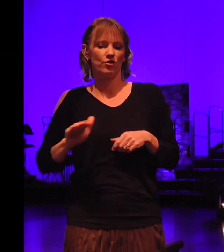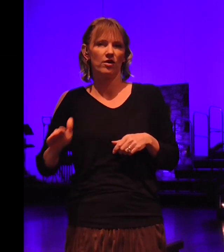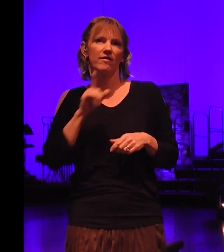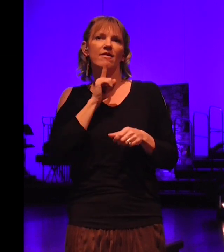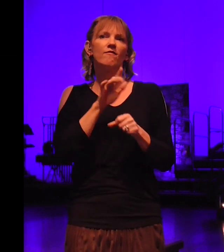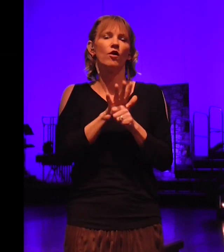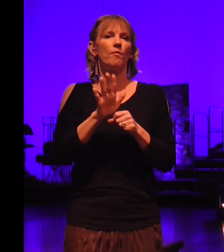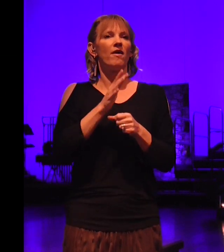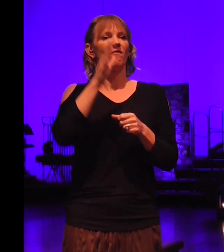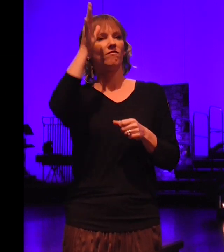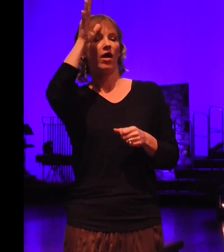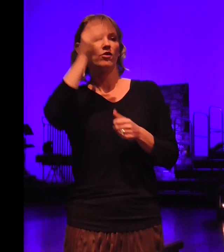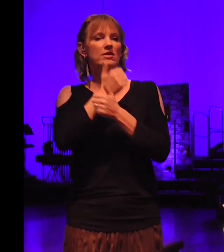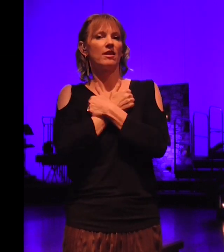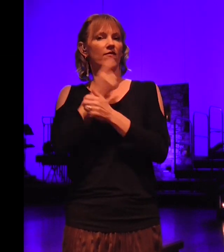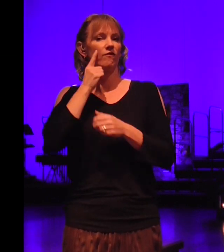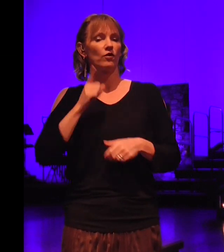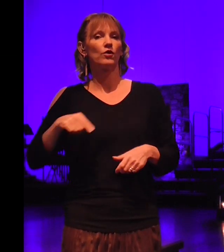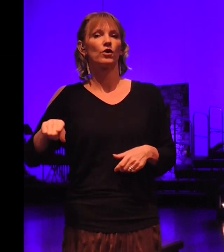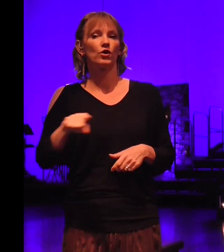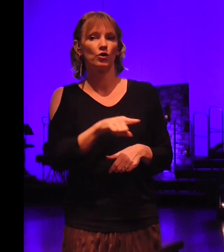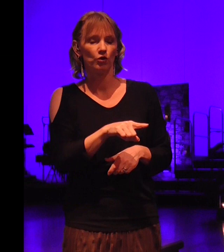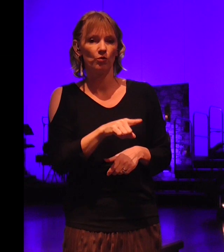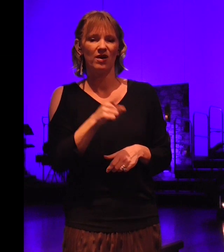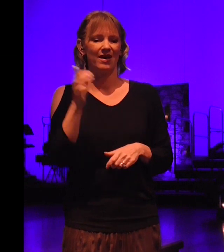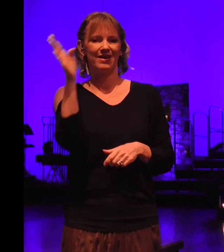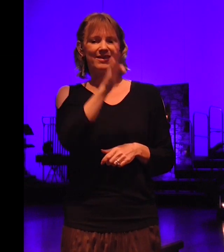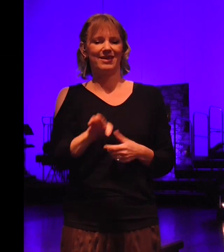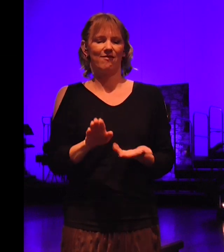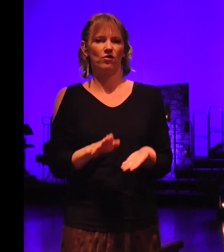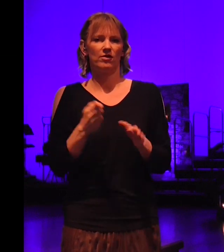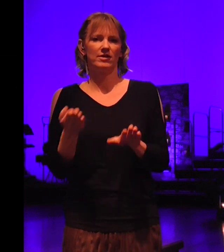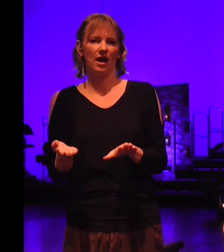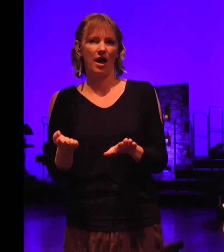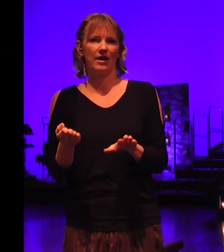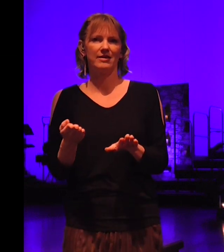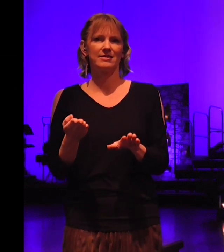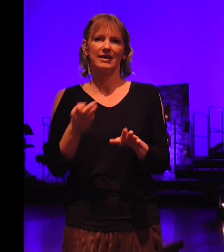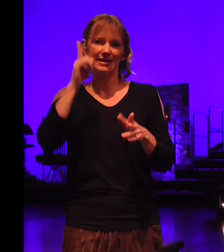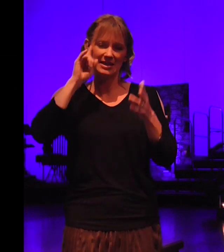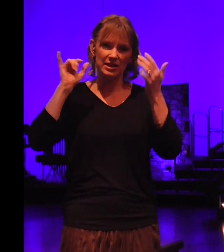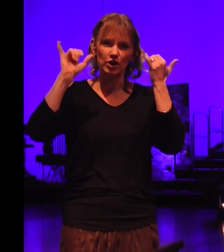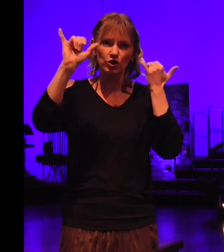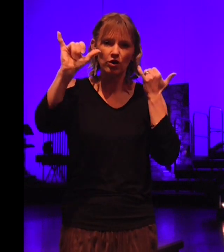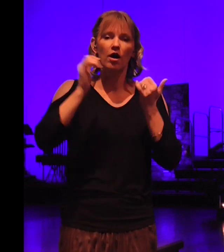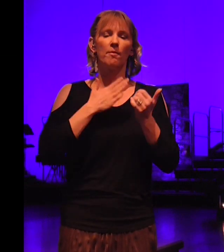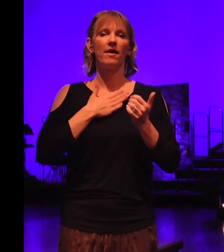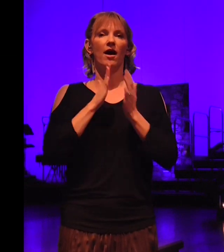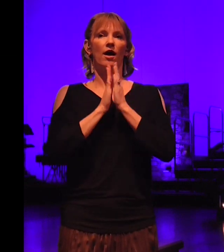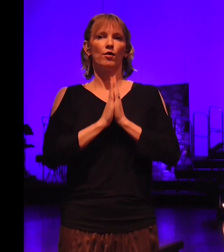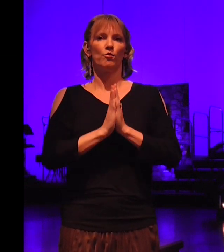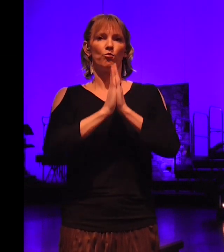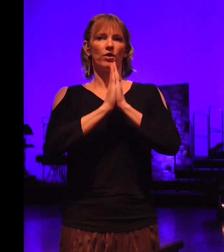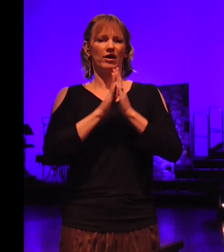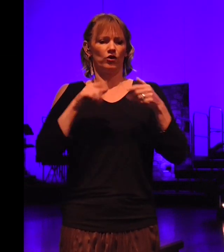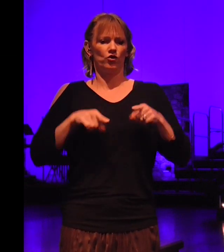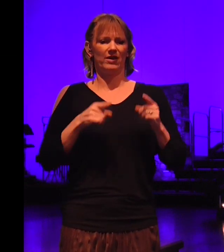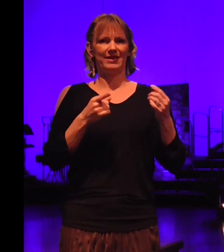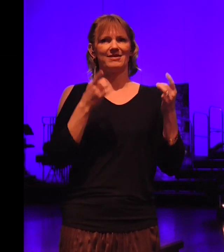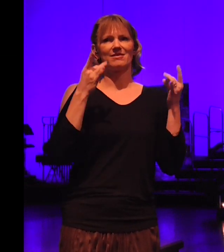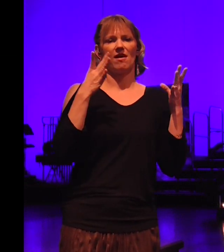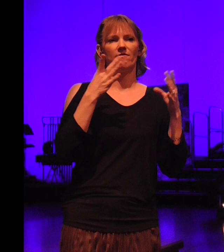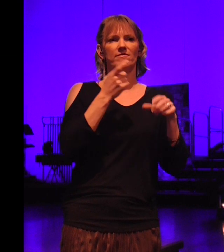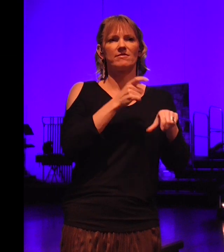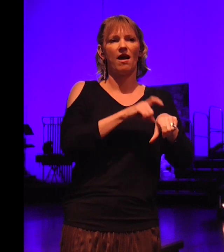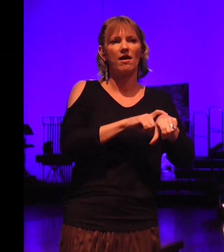you never dies, that it is eternal. And my prayer, even in these tough times of letting go, is